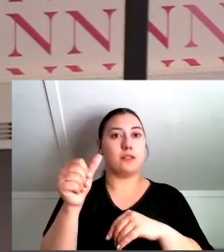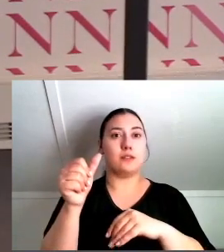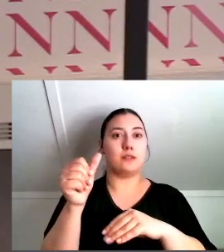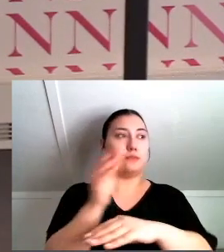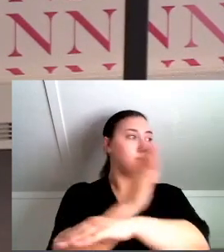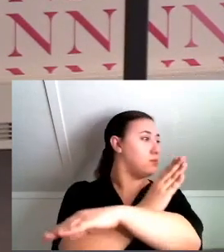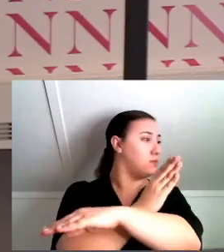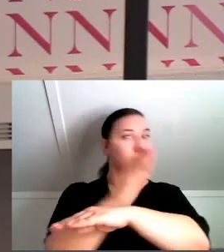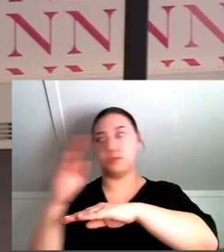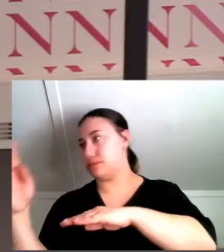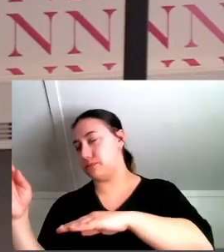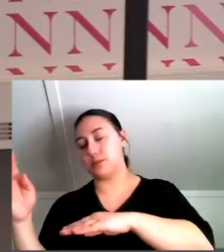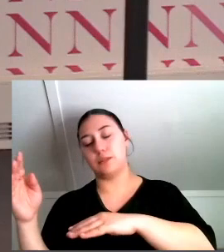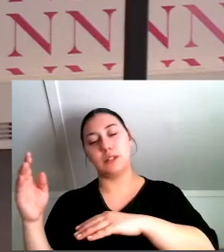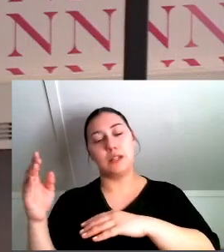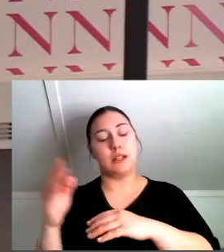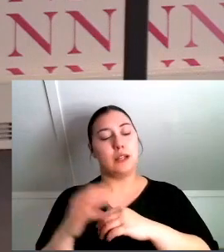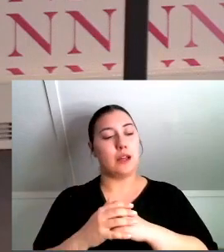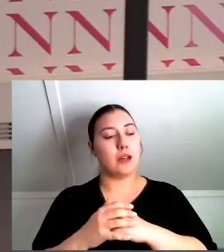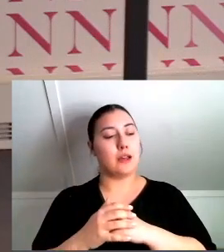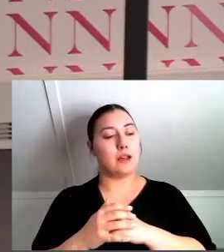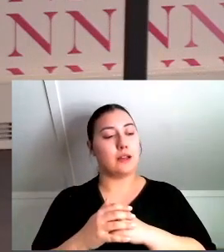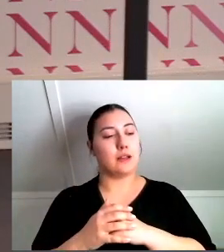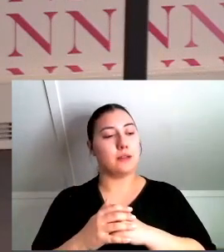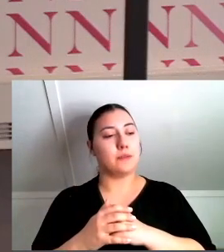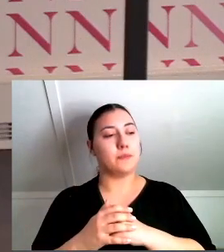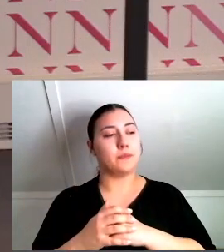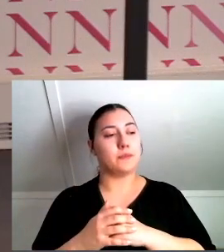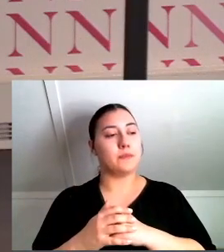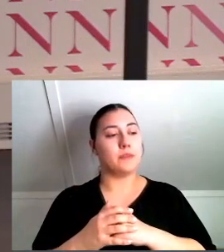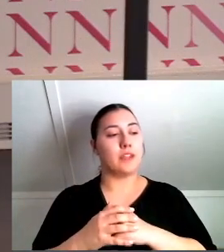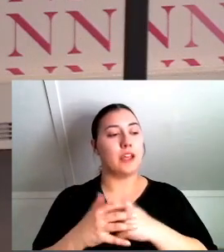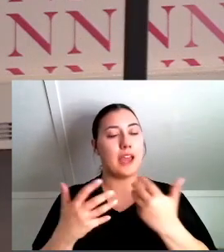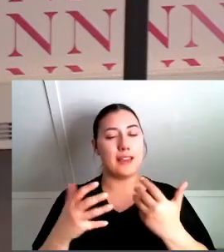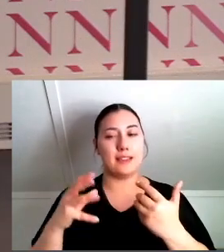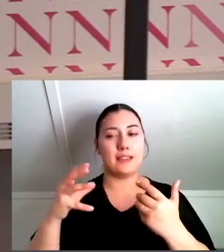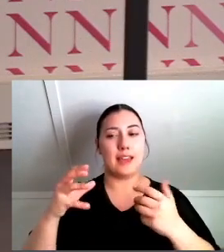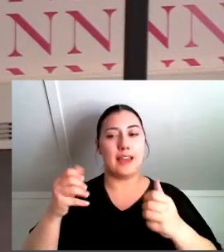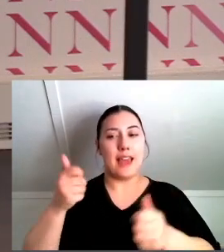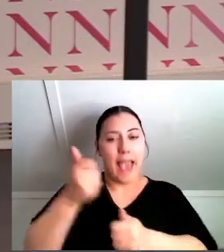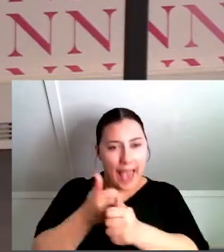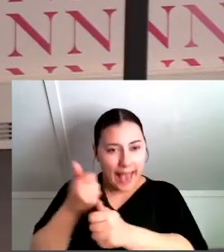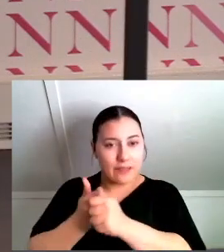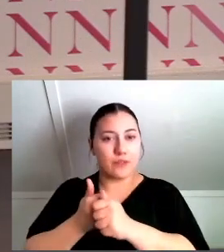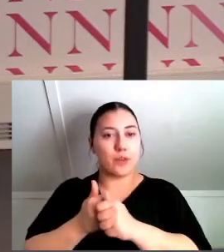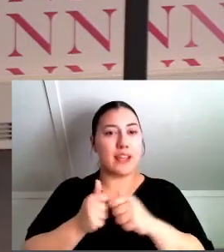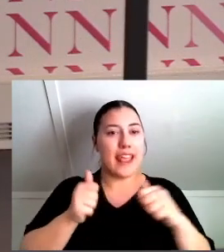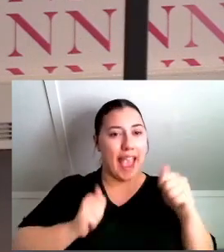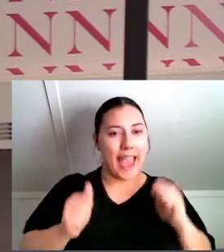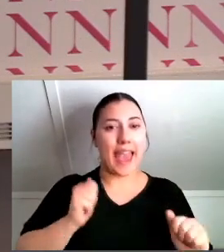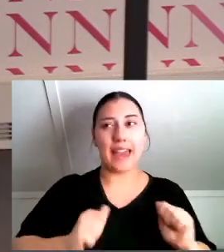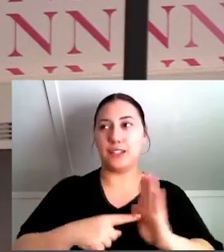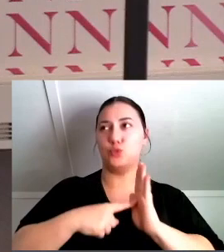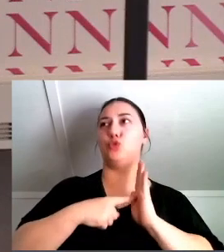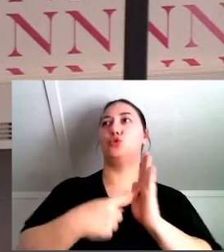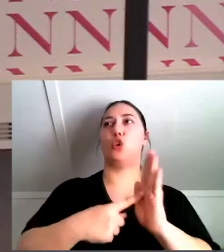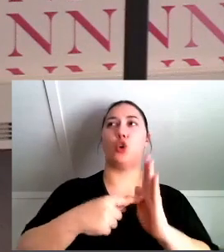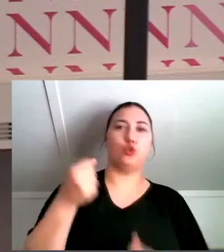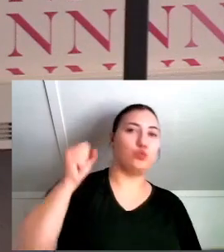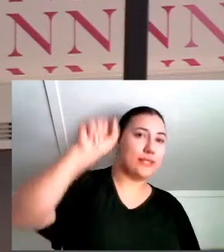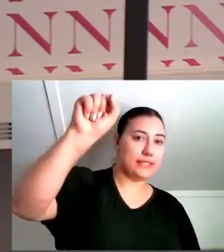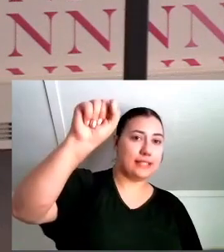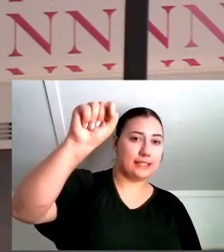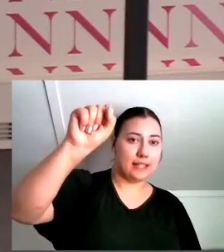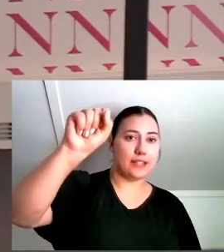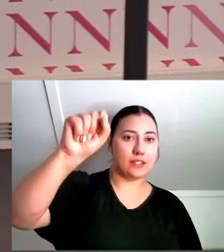how important every little act of resistance is in terms of like how